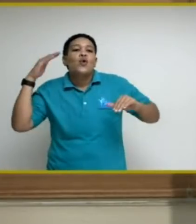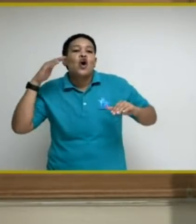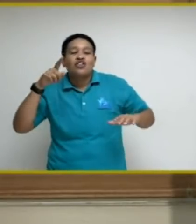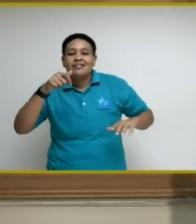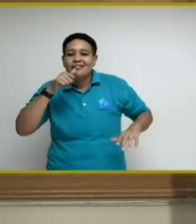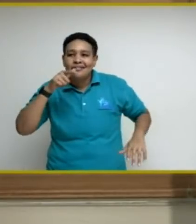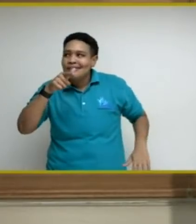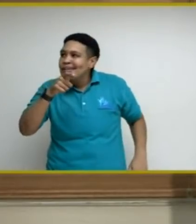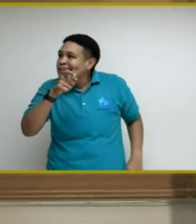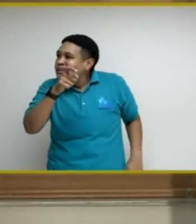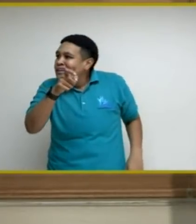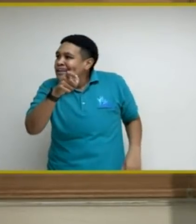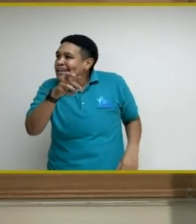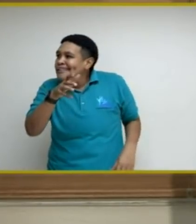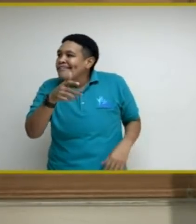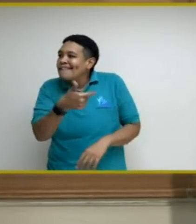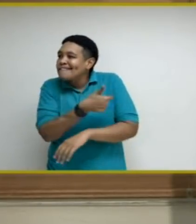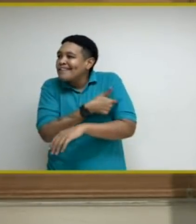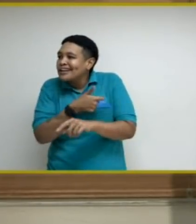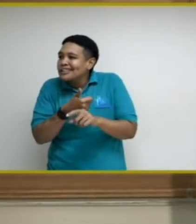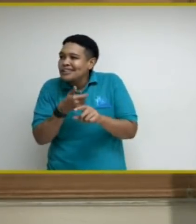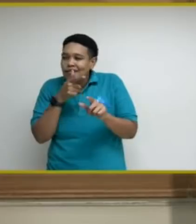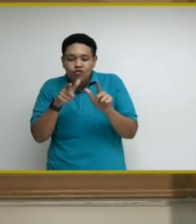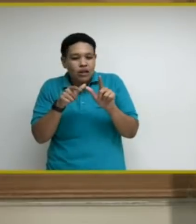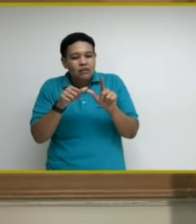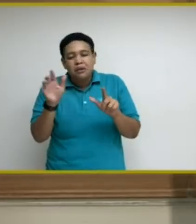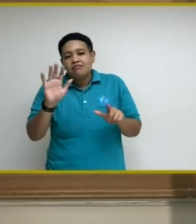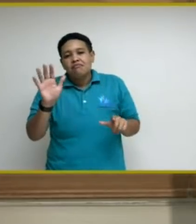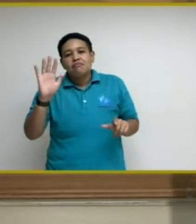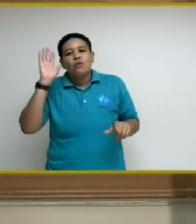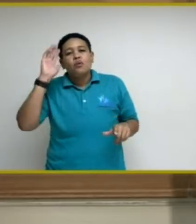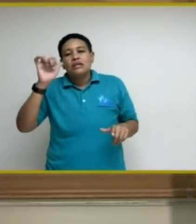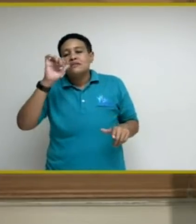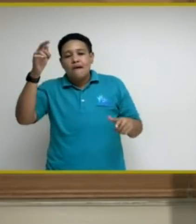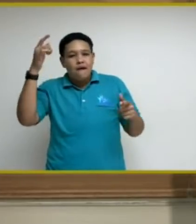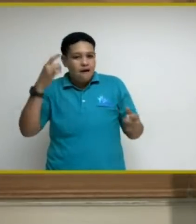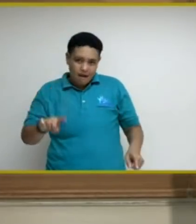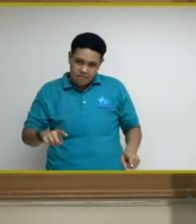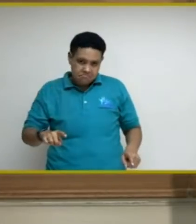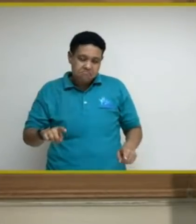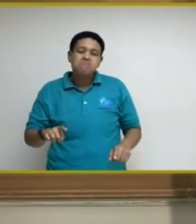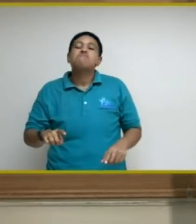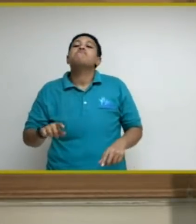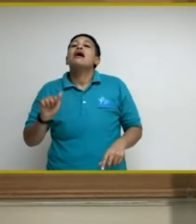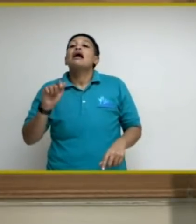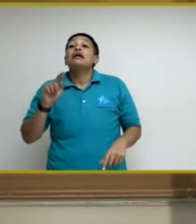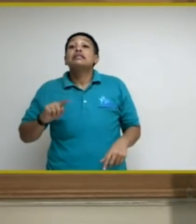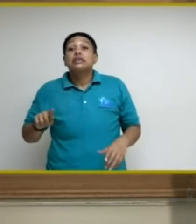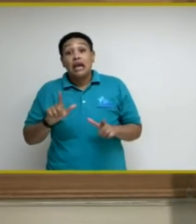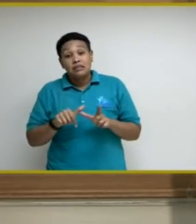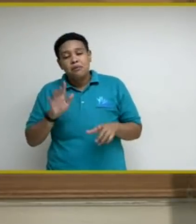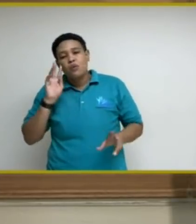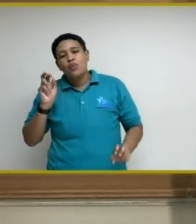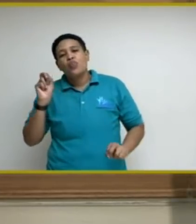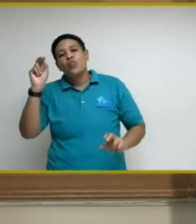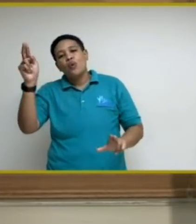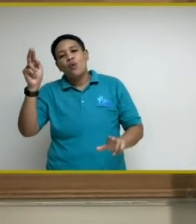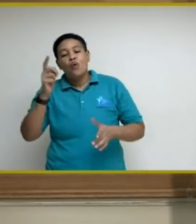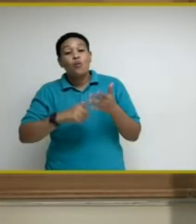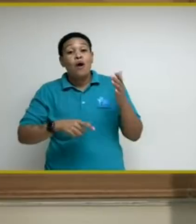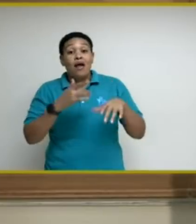that you're being given a vaccine that is expired, because that will not happen. The vaccines that will be available as of